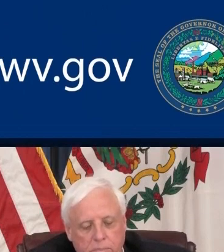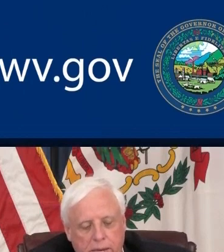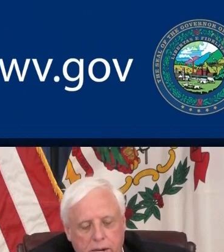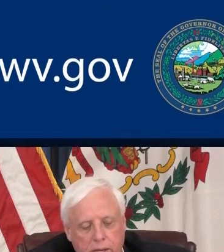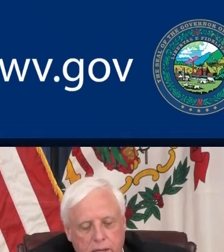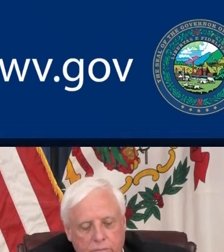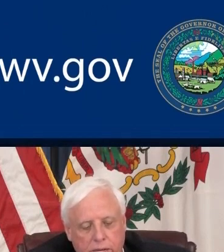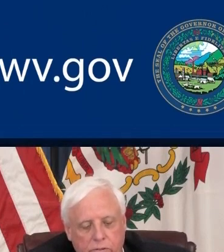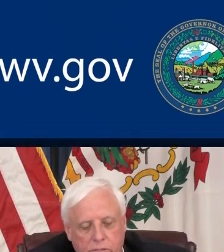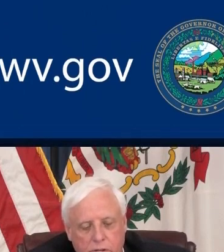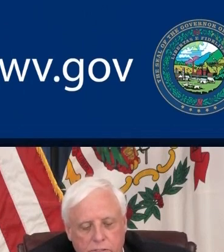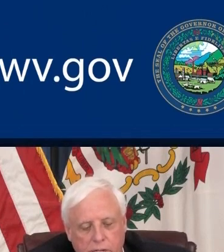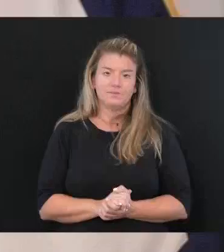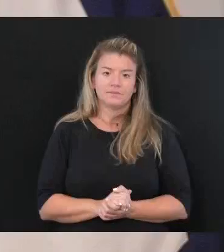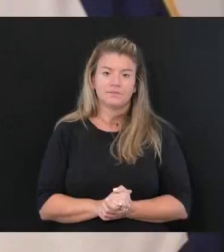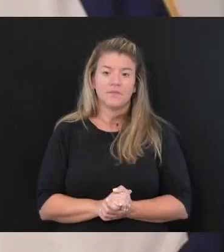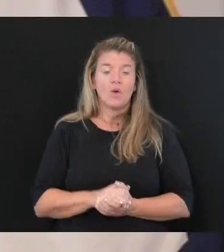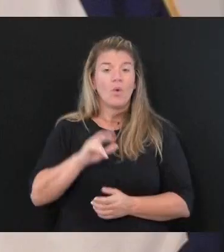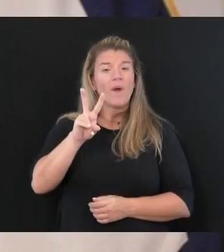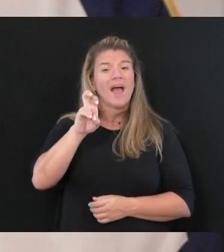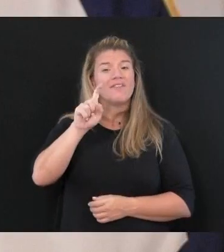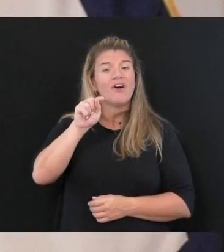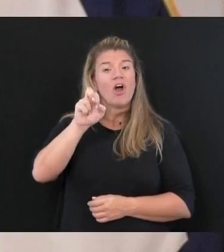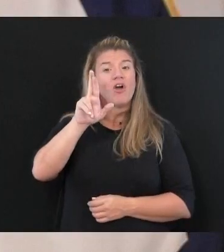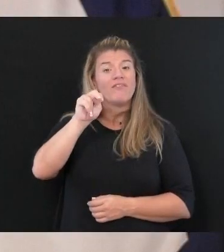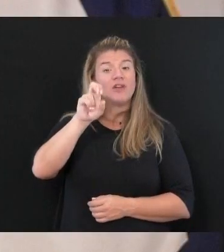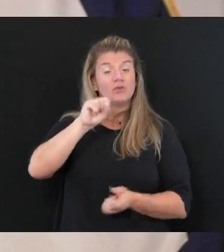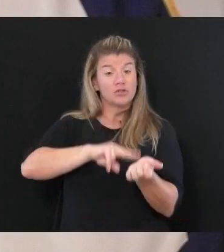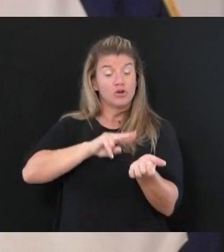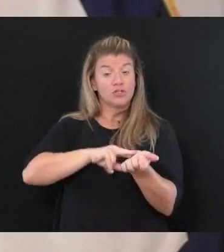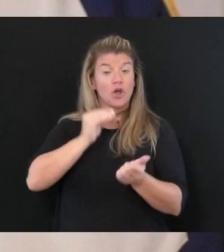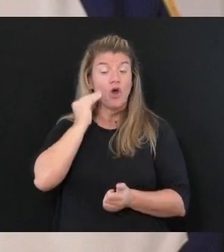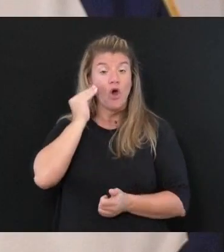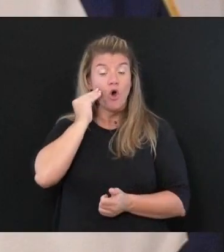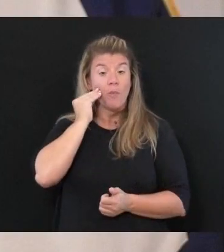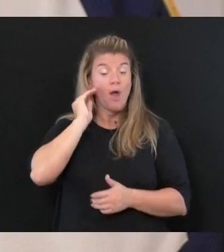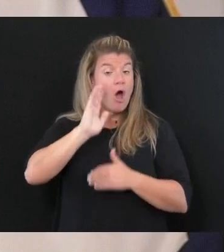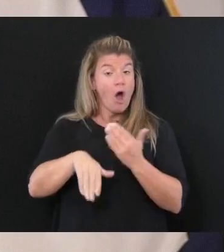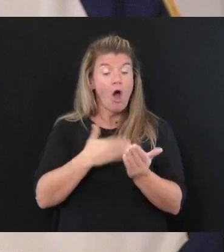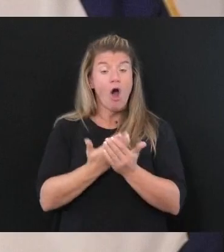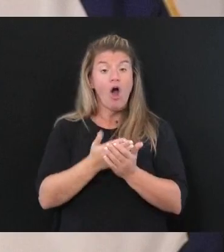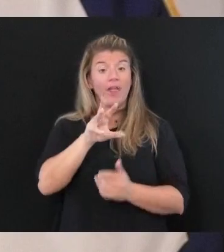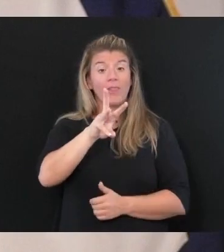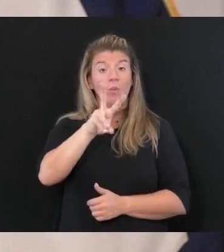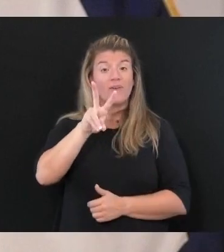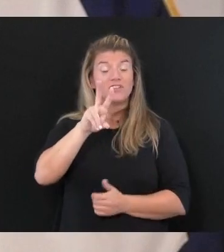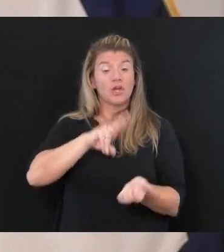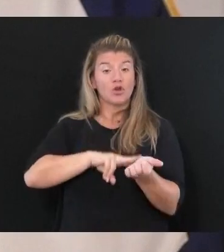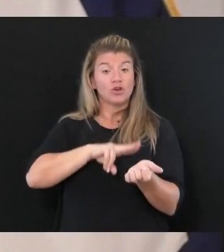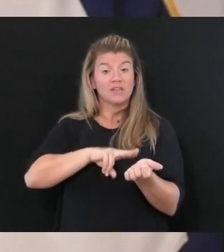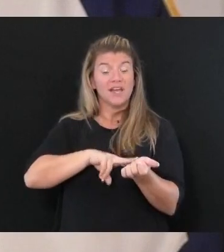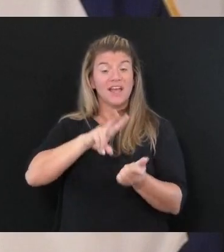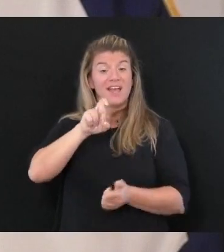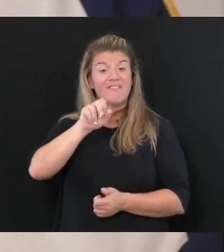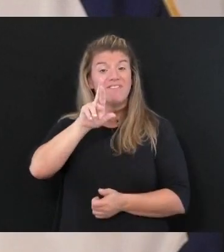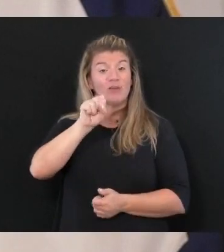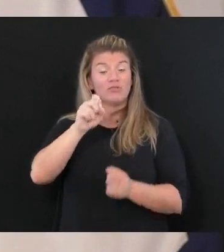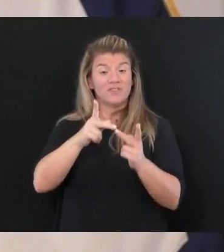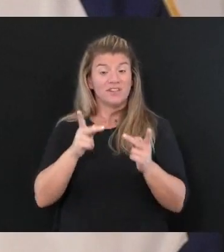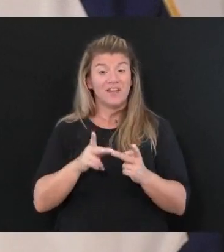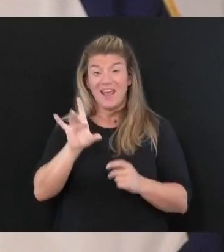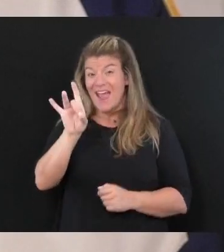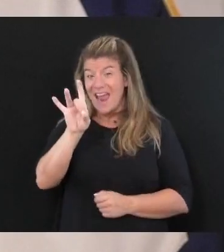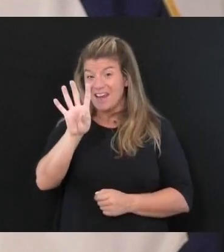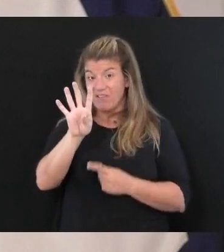update you about a veterans nursing home. All the residents at the West Virginia Veterans Nursing Facility, 84 have